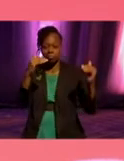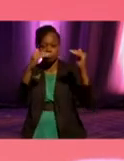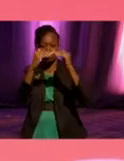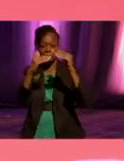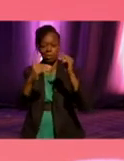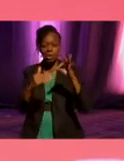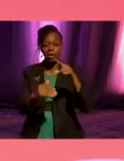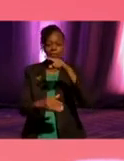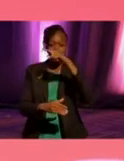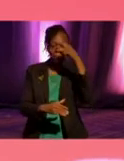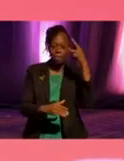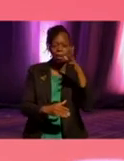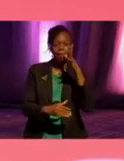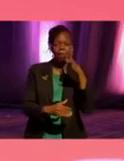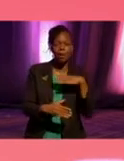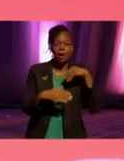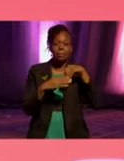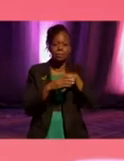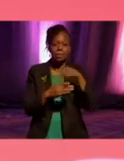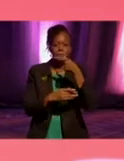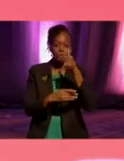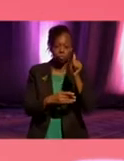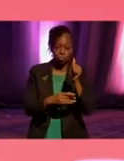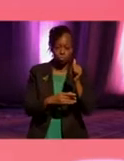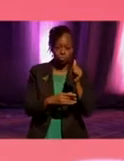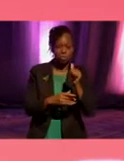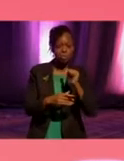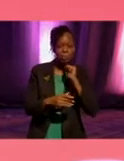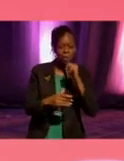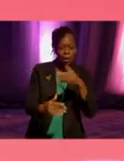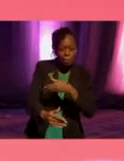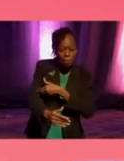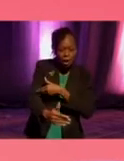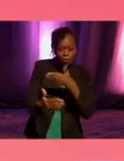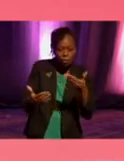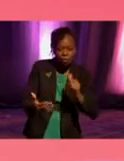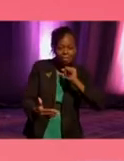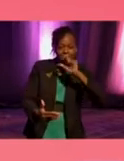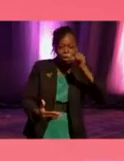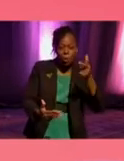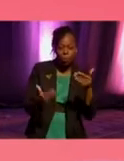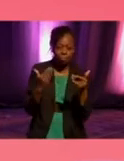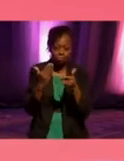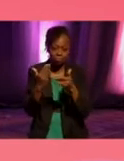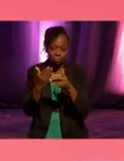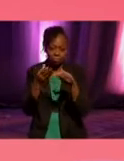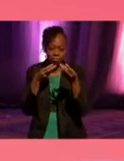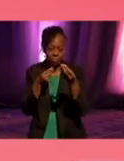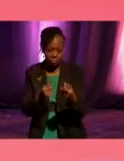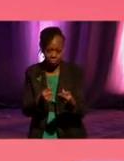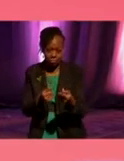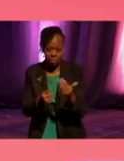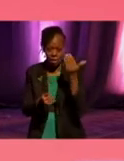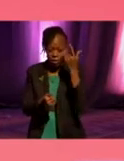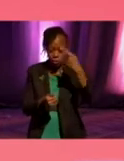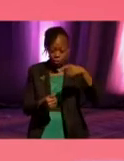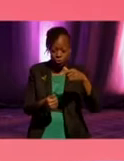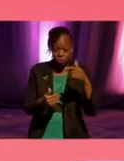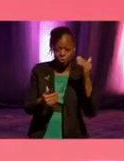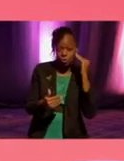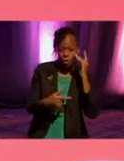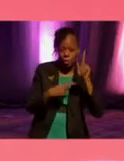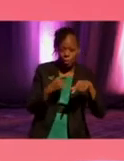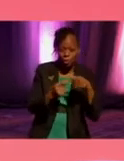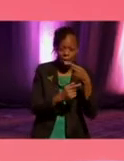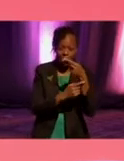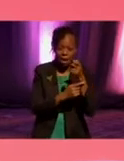What's so powerful about it is that it's not just a technology solution. And I know those of you familiar with hackathon, that's how you